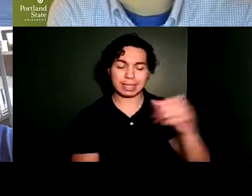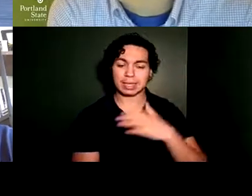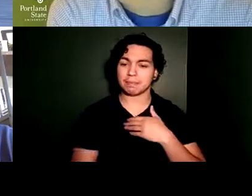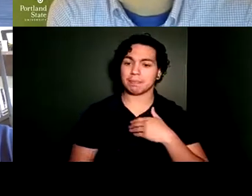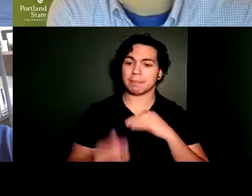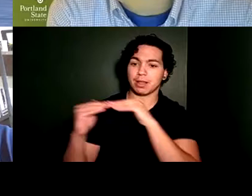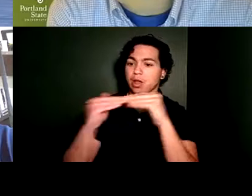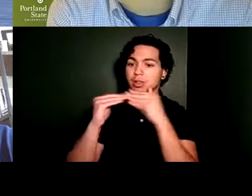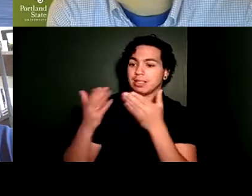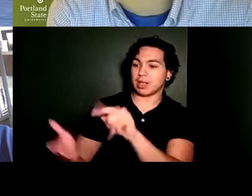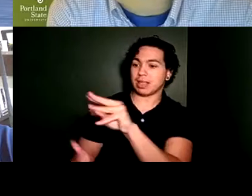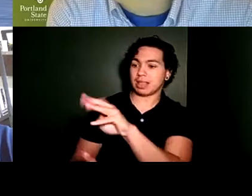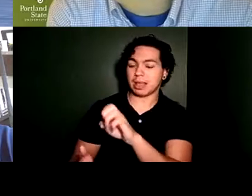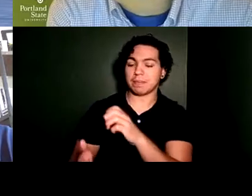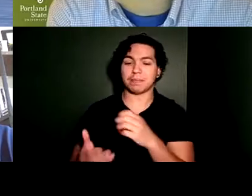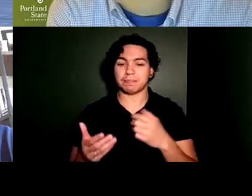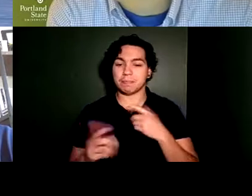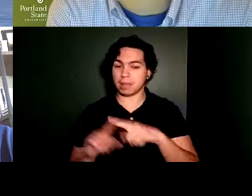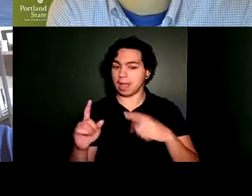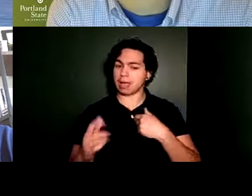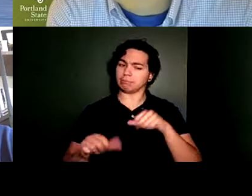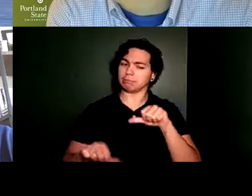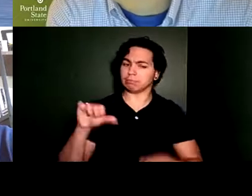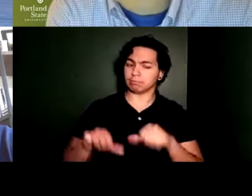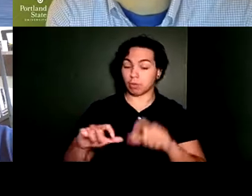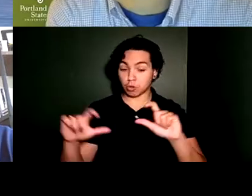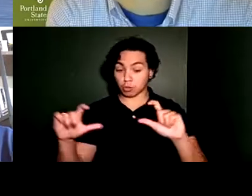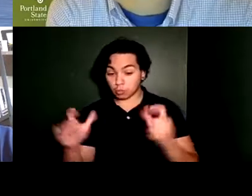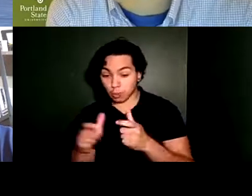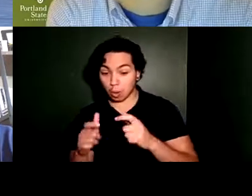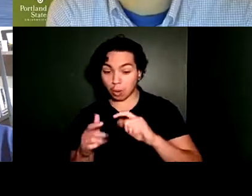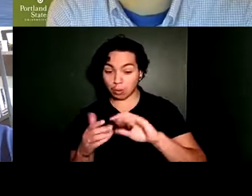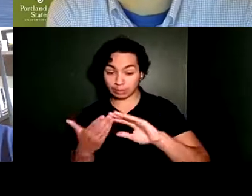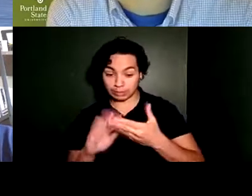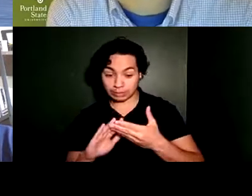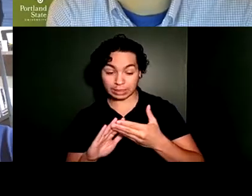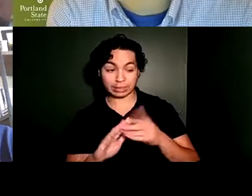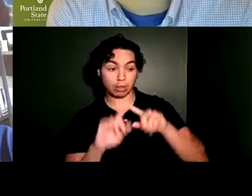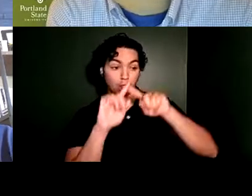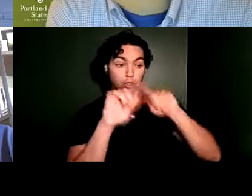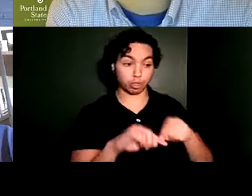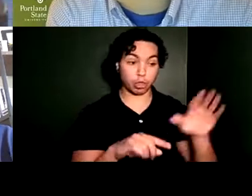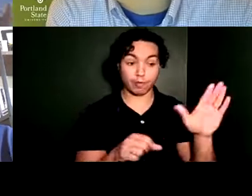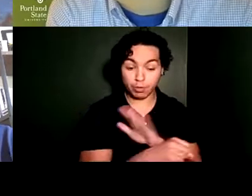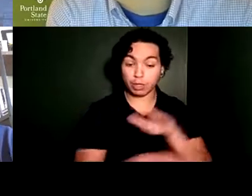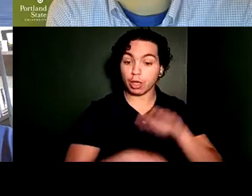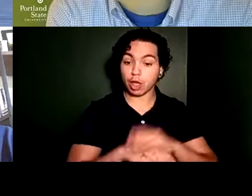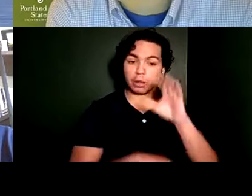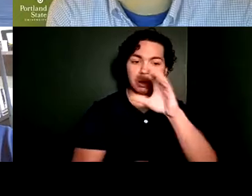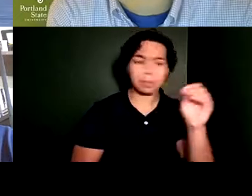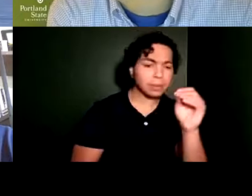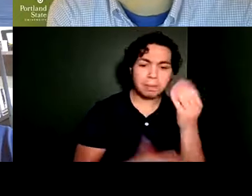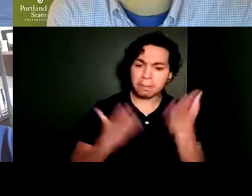to really push smaller cities to fully lean on private industry for the direction and how to manage